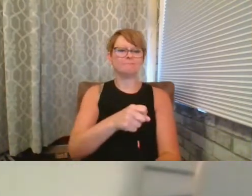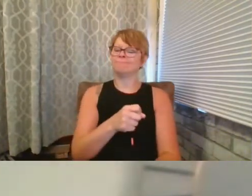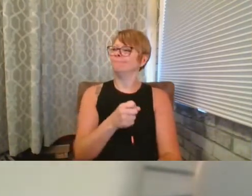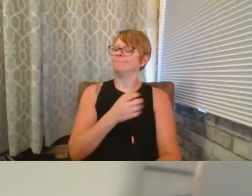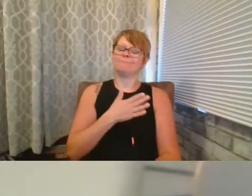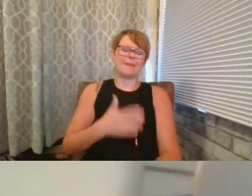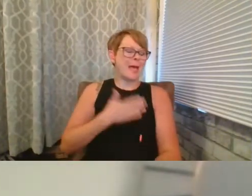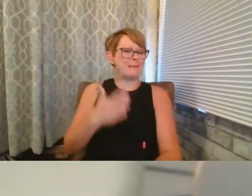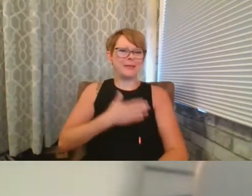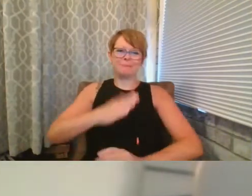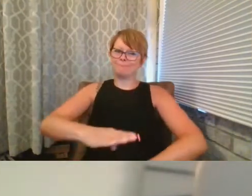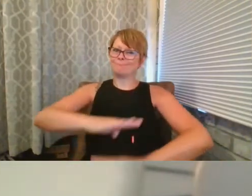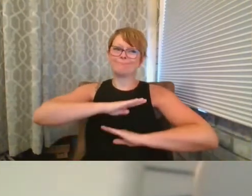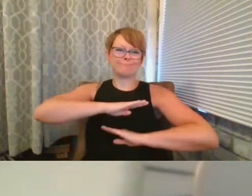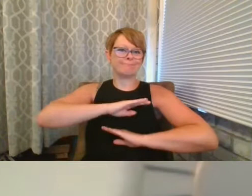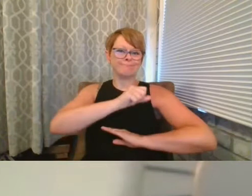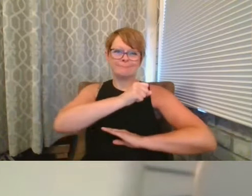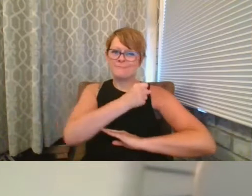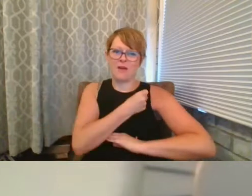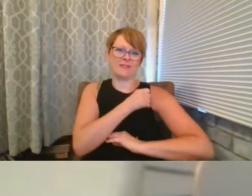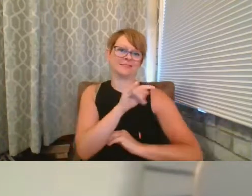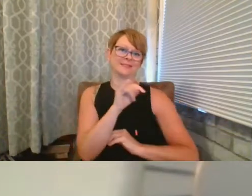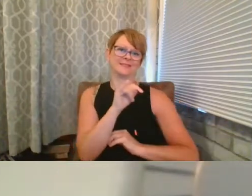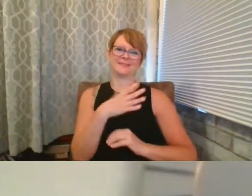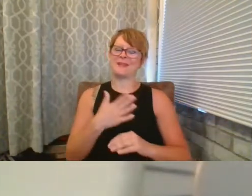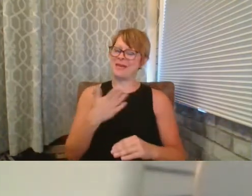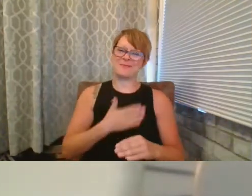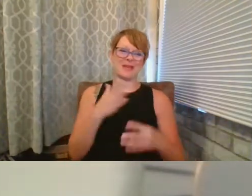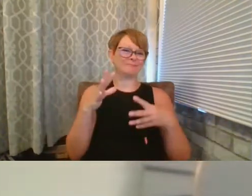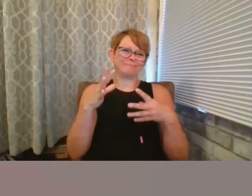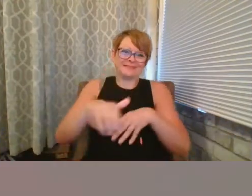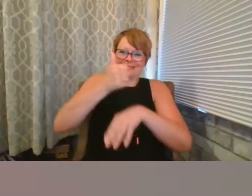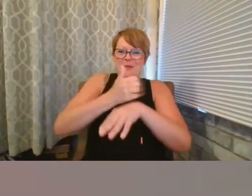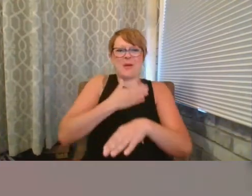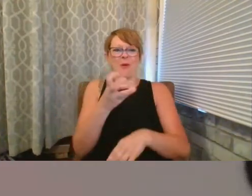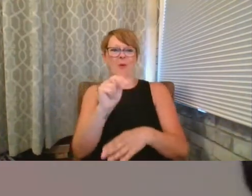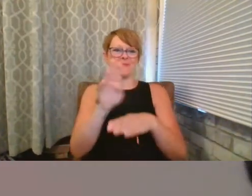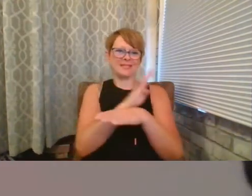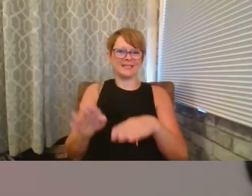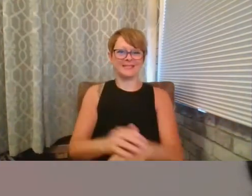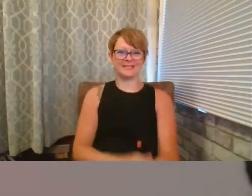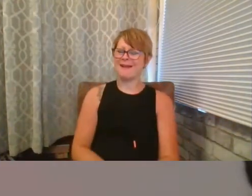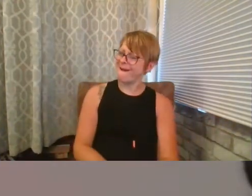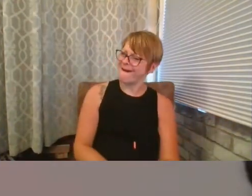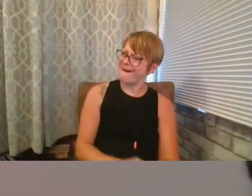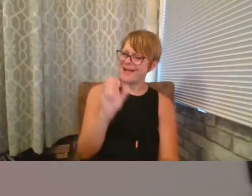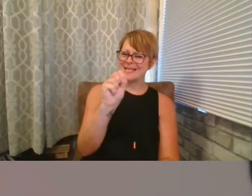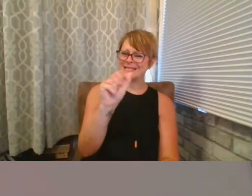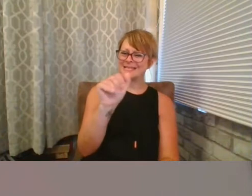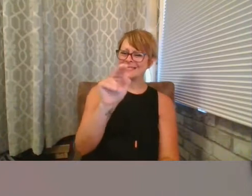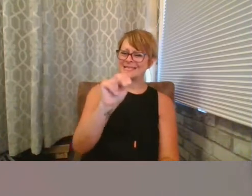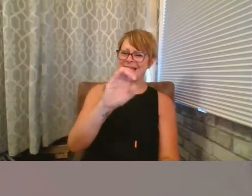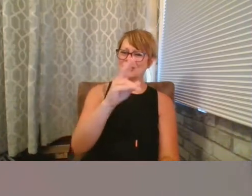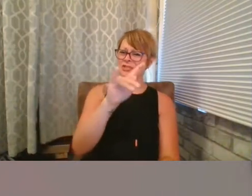happy that I chose to do my own business. That is so cute. Sounds like it. Sounds like a bunch